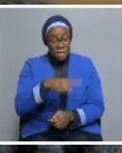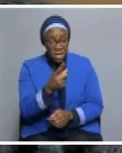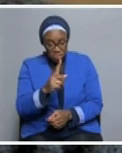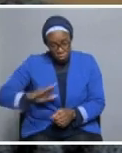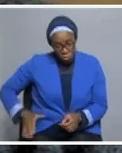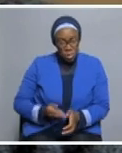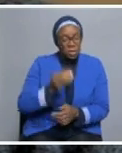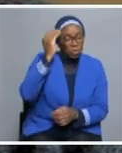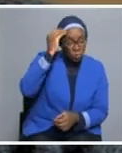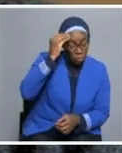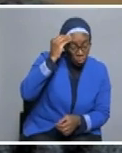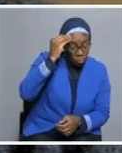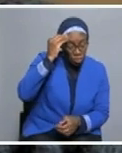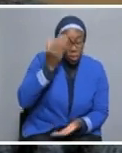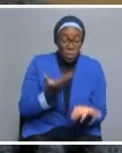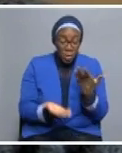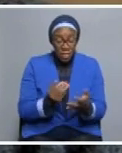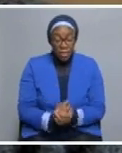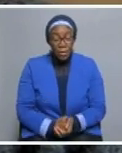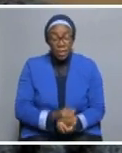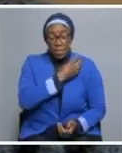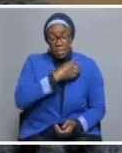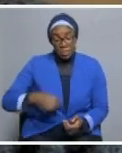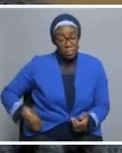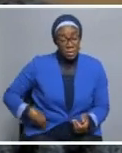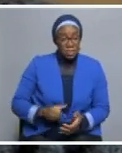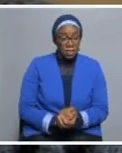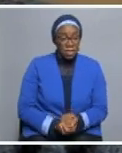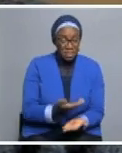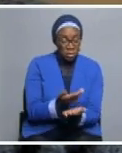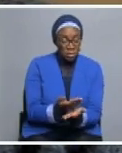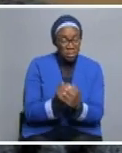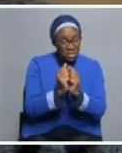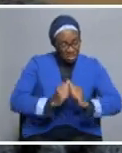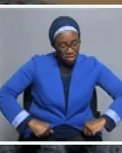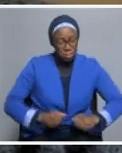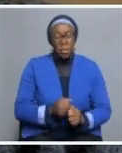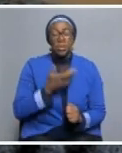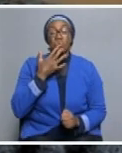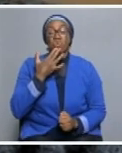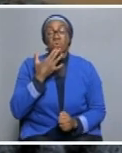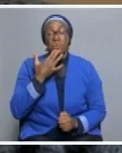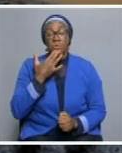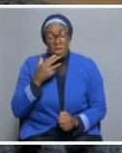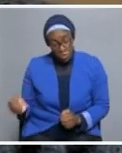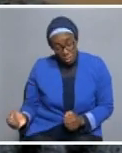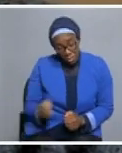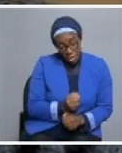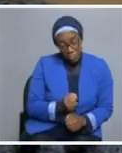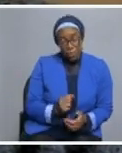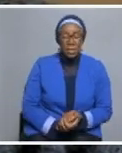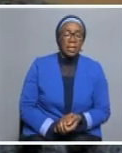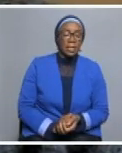who is so integral to the process of deciding who the Director General will, he